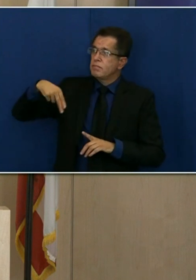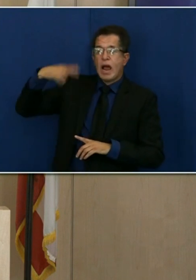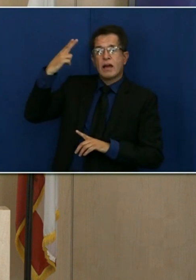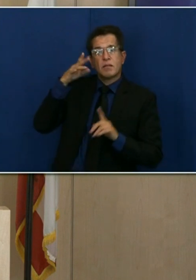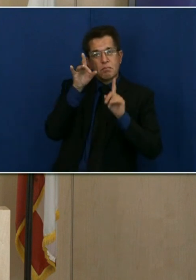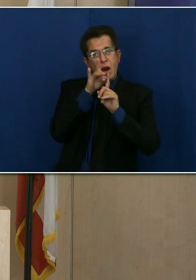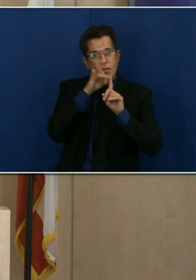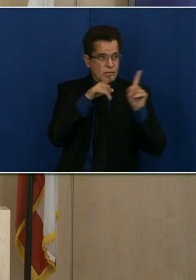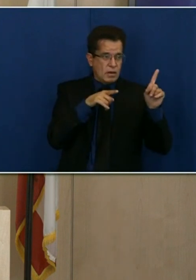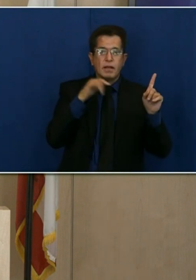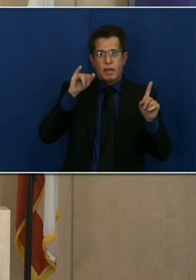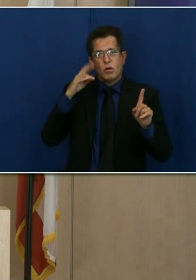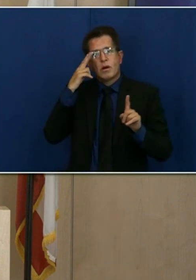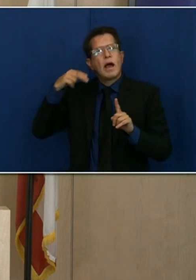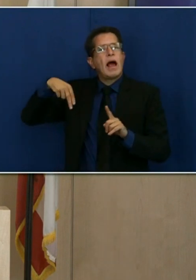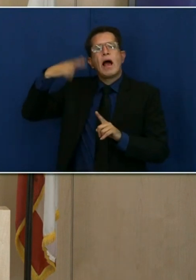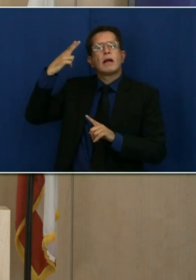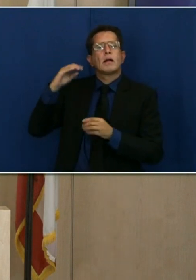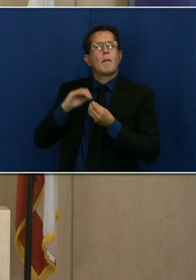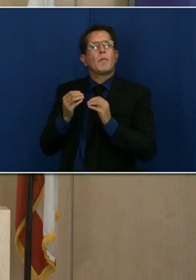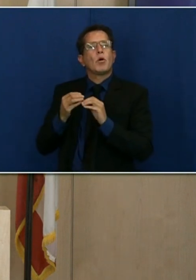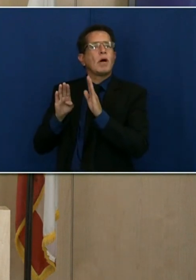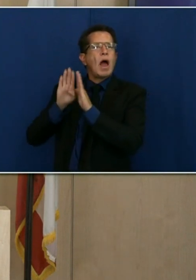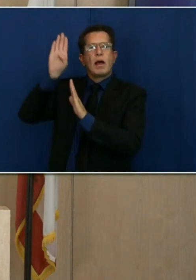Okay, Dr. Wooten, you want to respond?